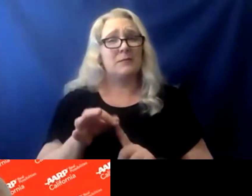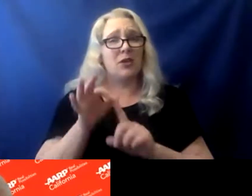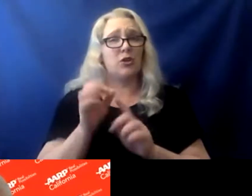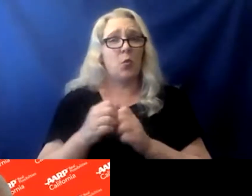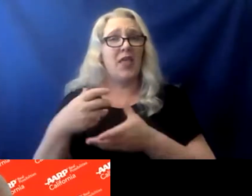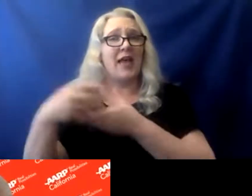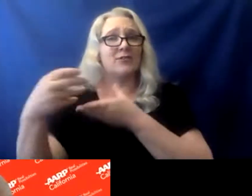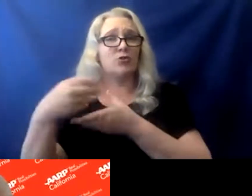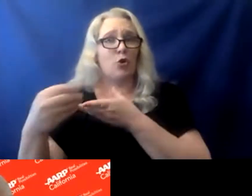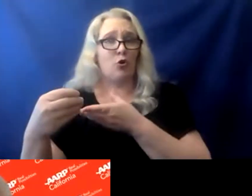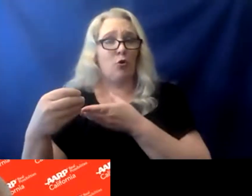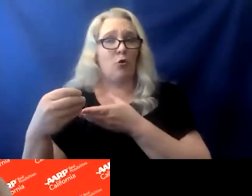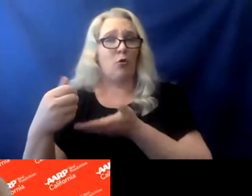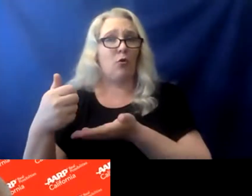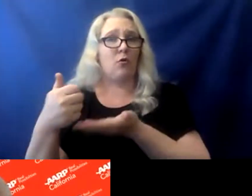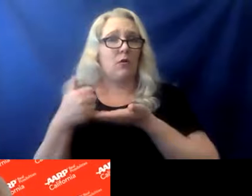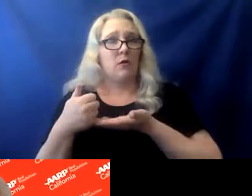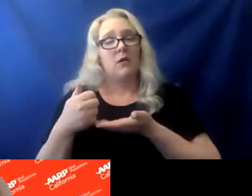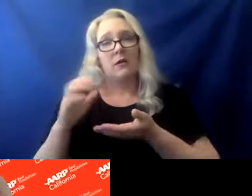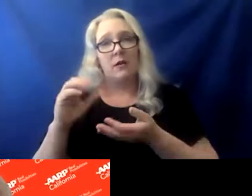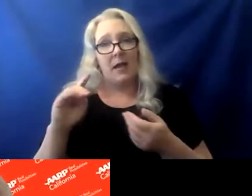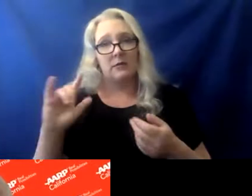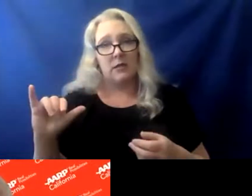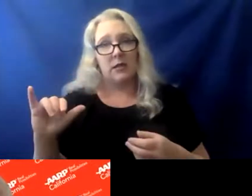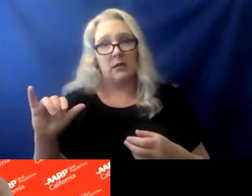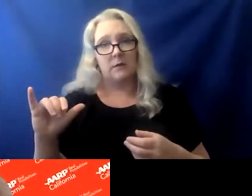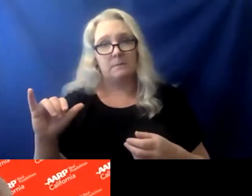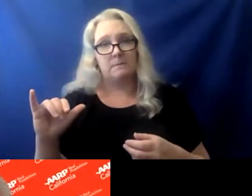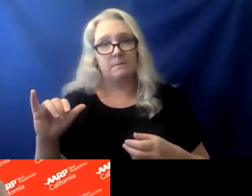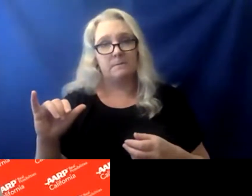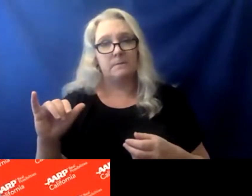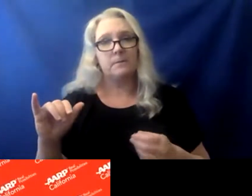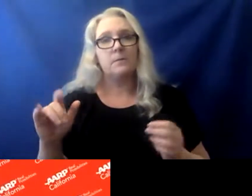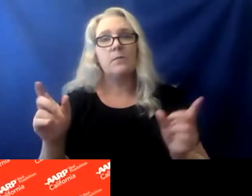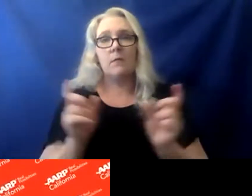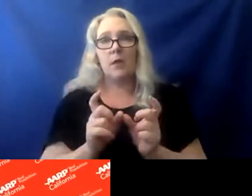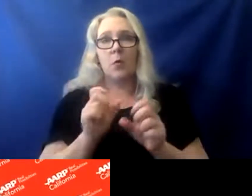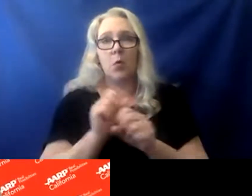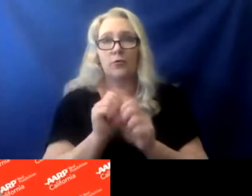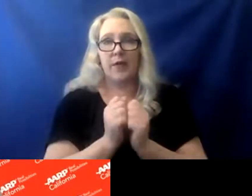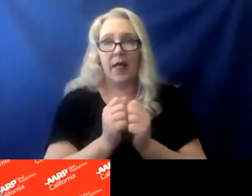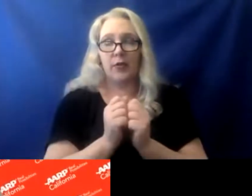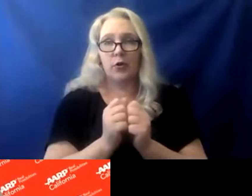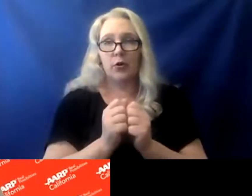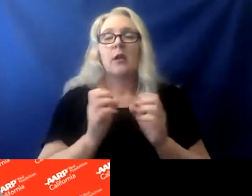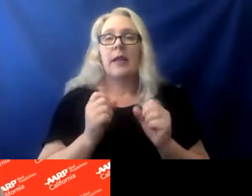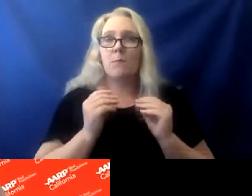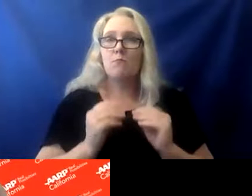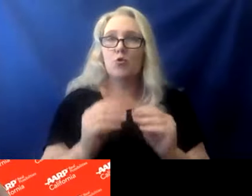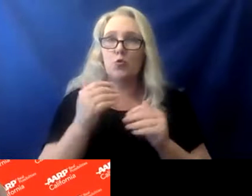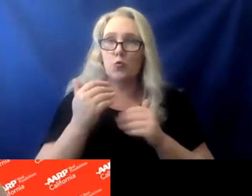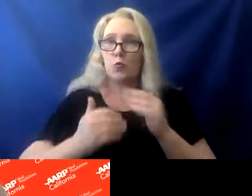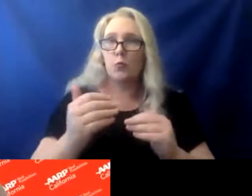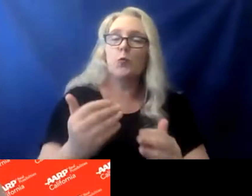works best when there's internal state administration capacity and external stakeholder capacity that together can move something forward. So